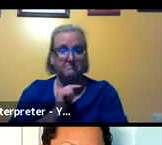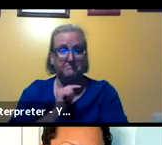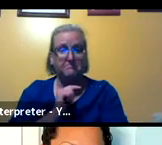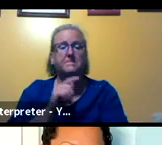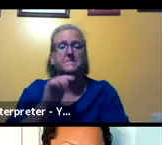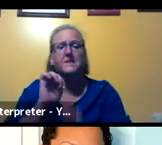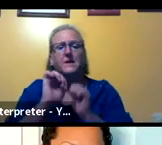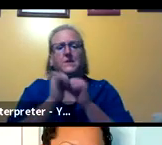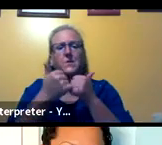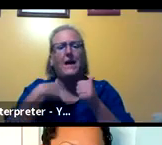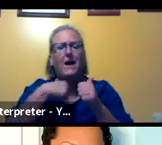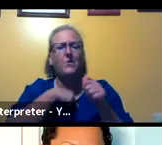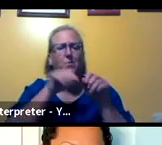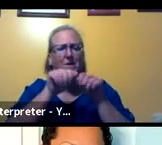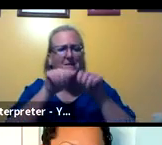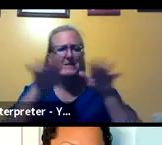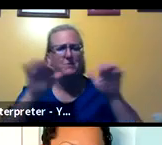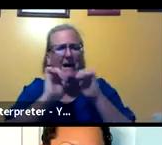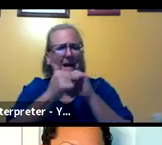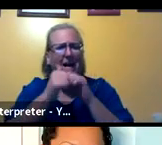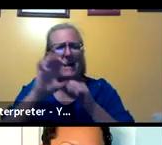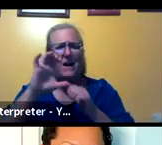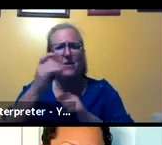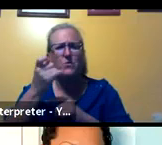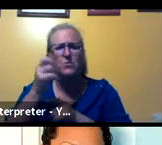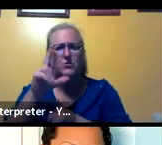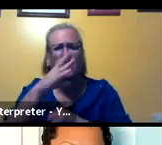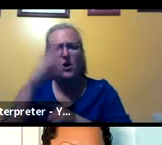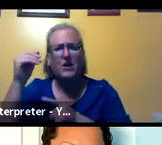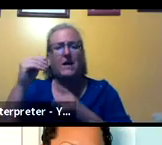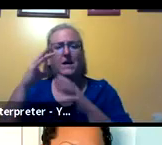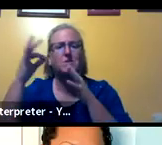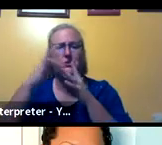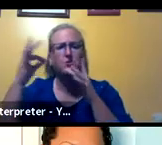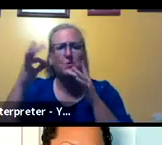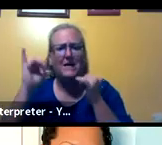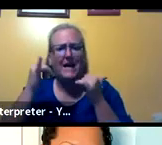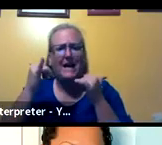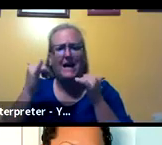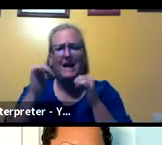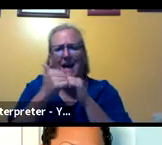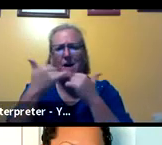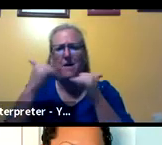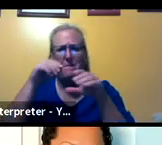charter and choice play into this? Choice,